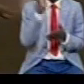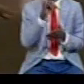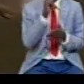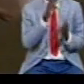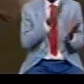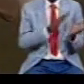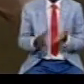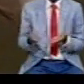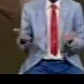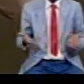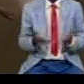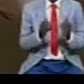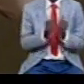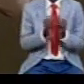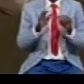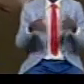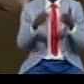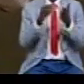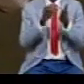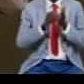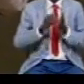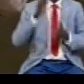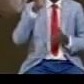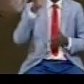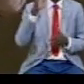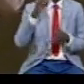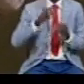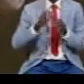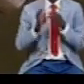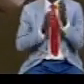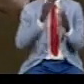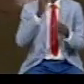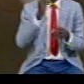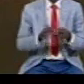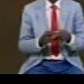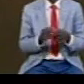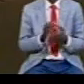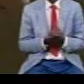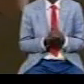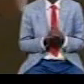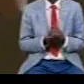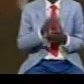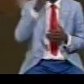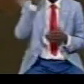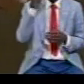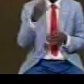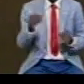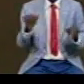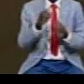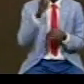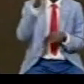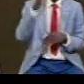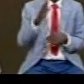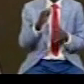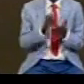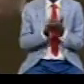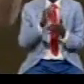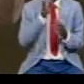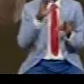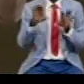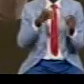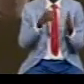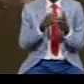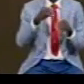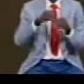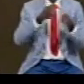without giving your own testimony in Jesus' name. Because the same God that is doing it in different